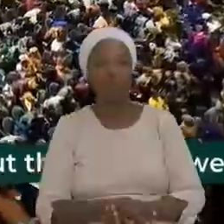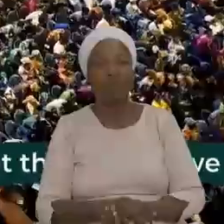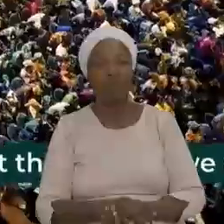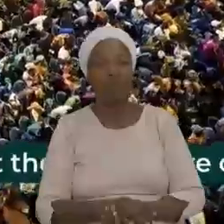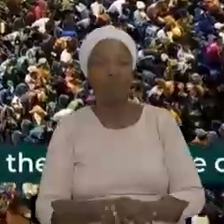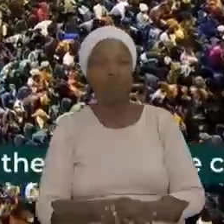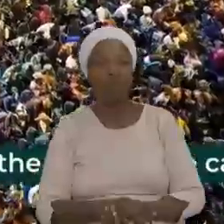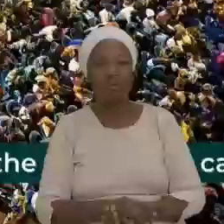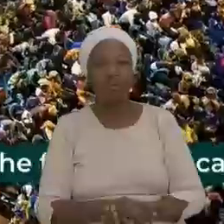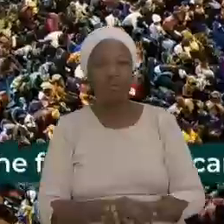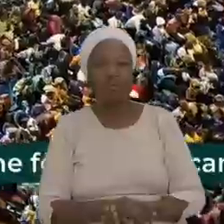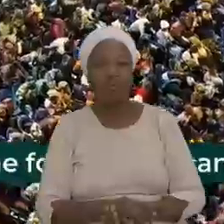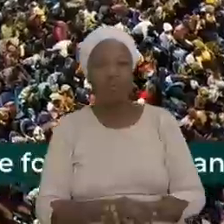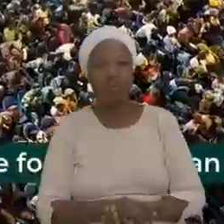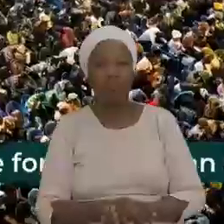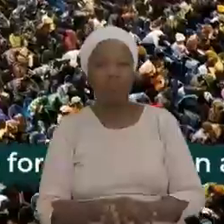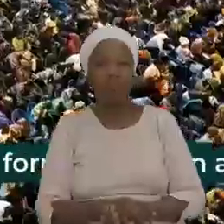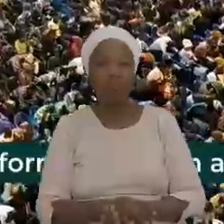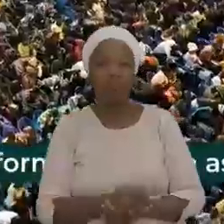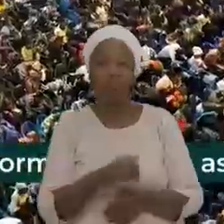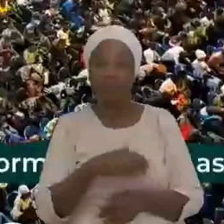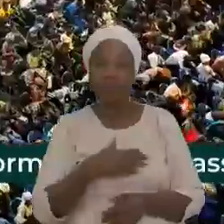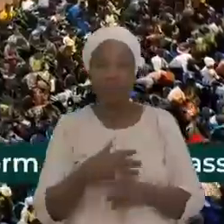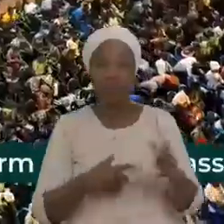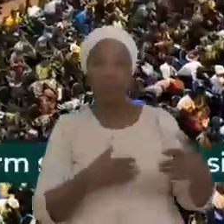At the left side.